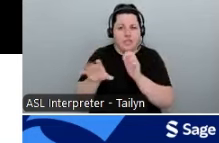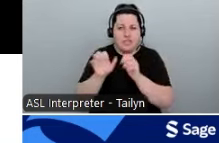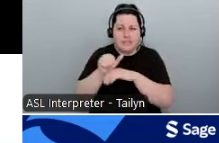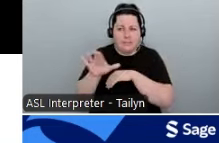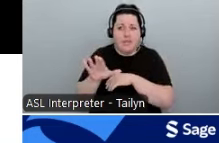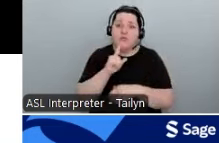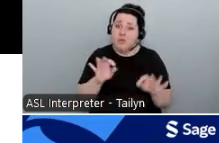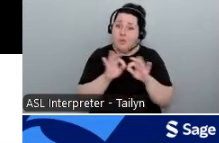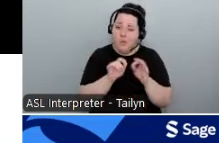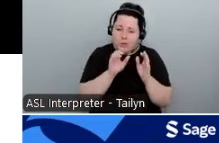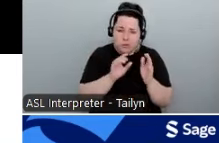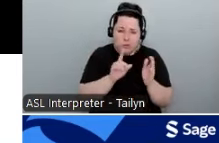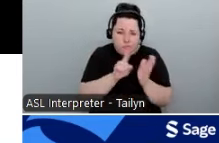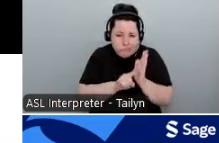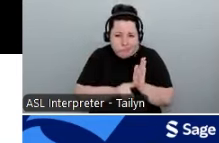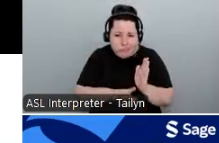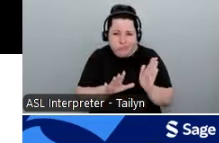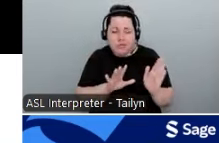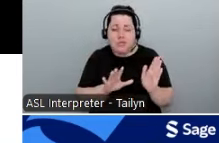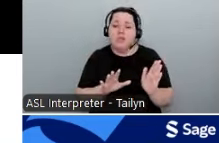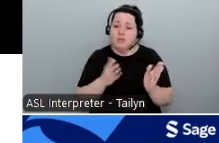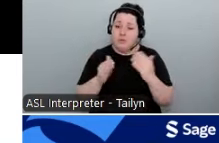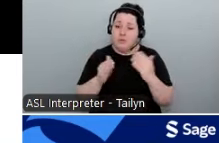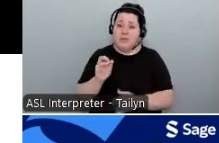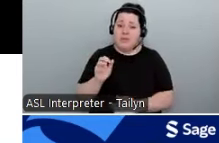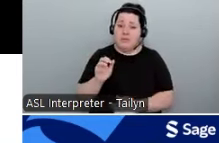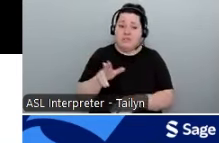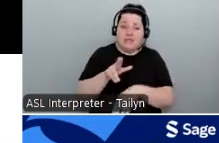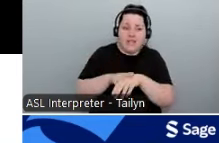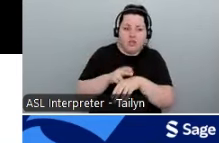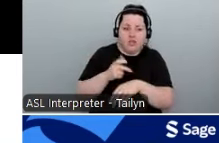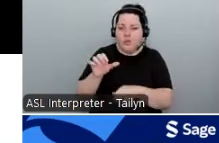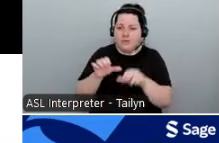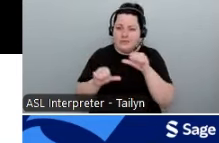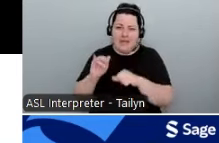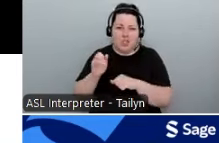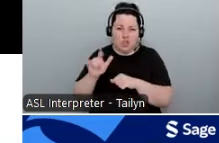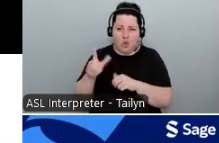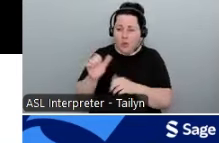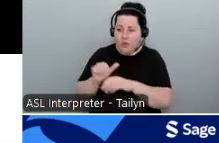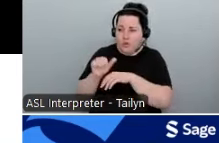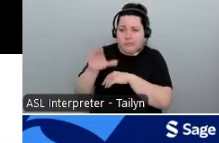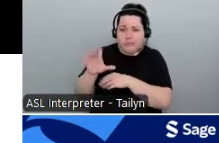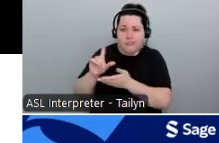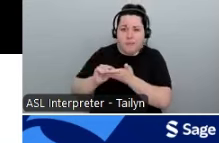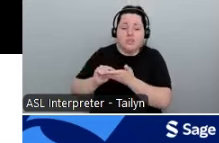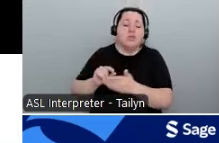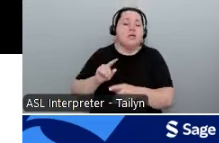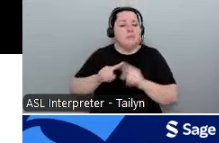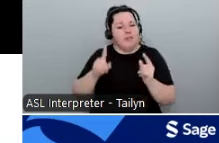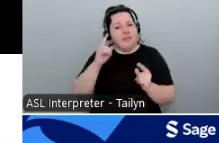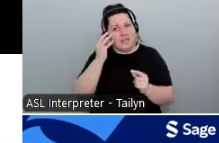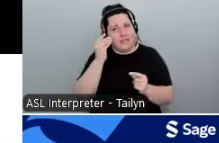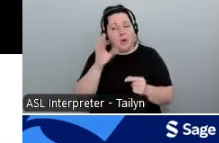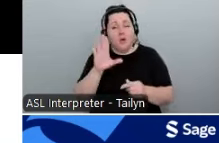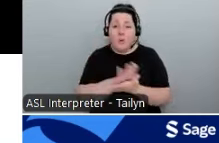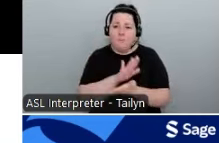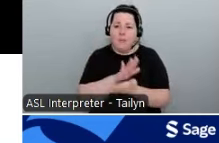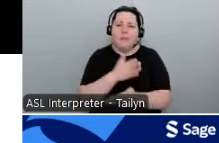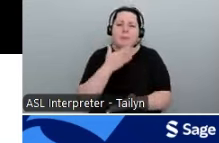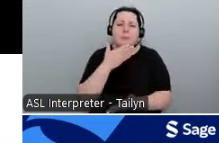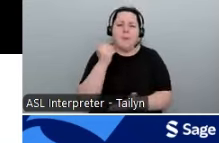homework. While you may want to publish in a journal like Nature or Science, you first need to think about the best home for your paper. You